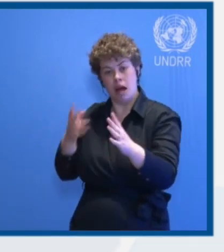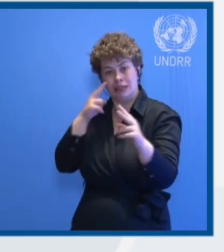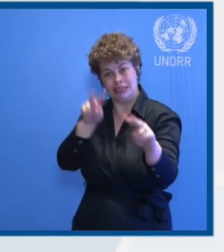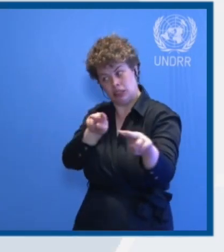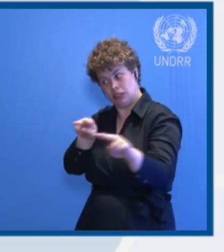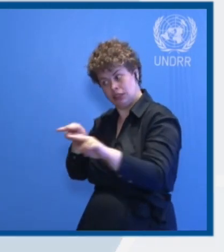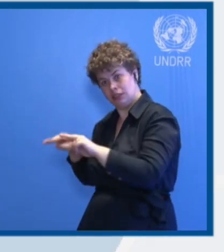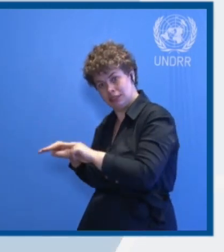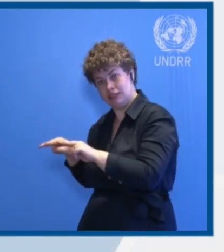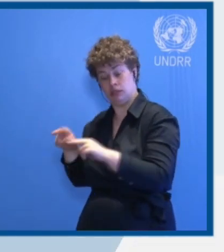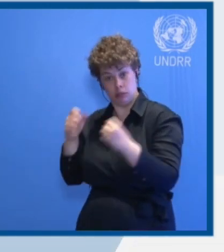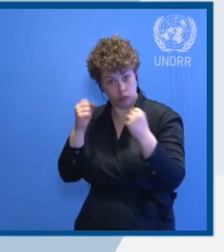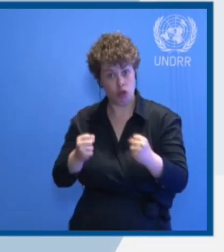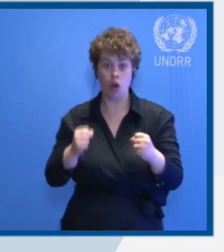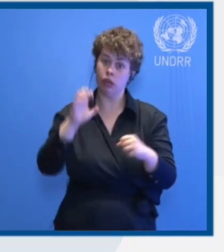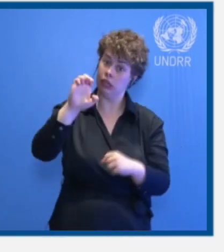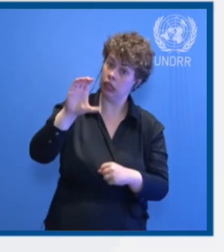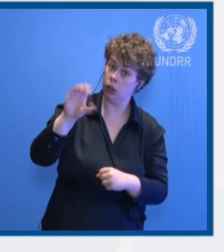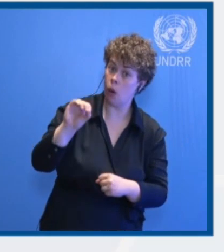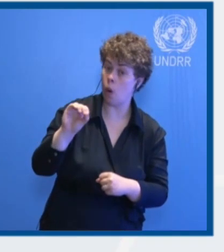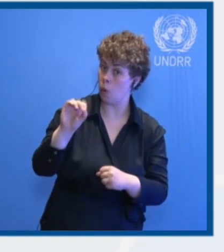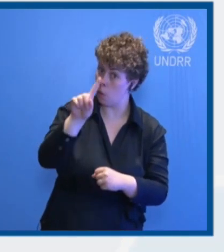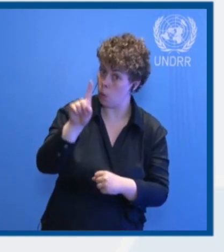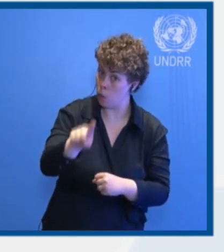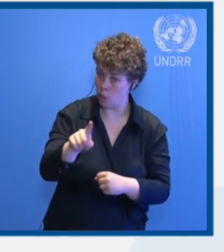sufficient, to some extent, credibility.